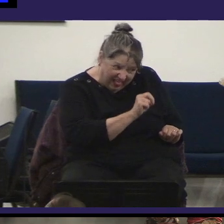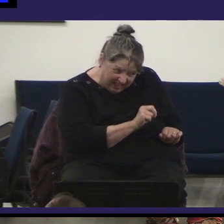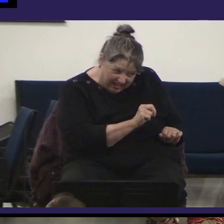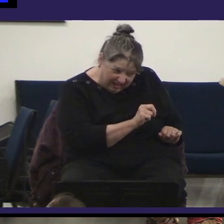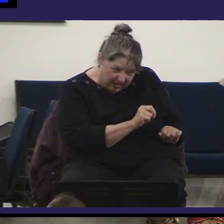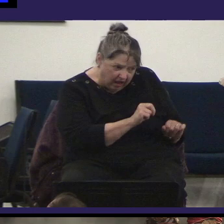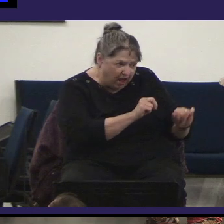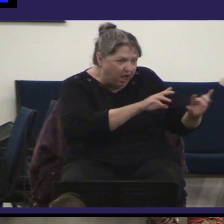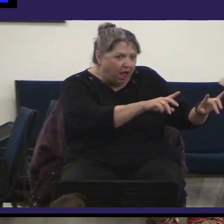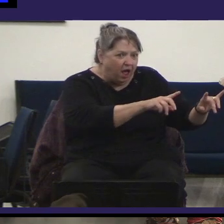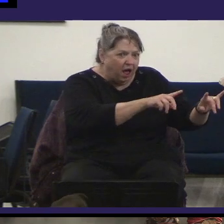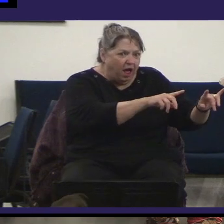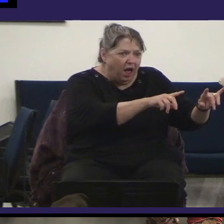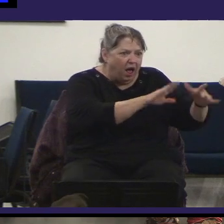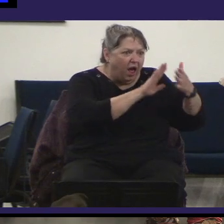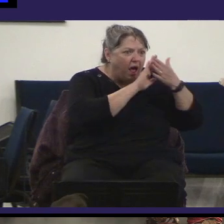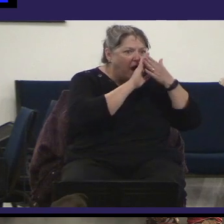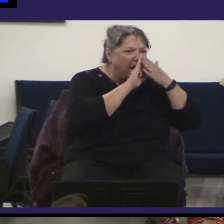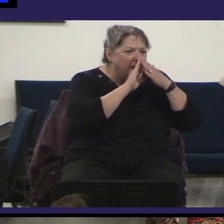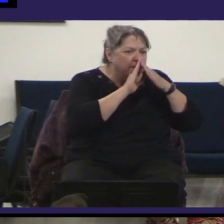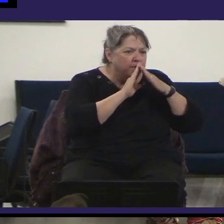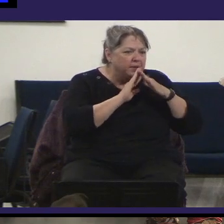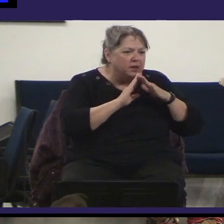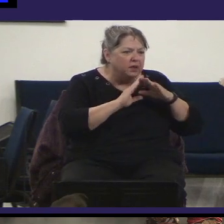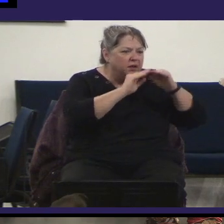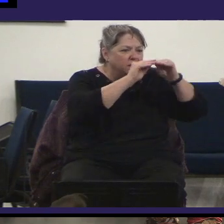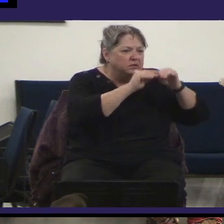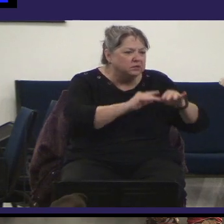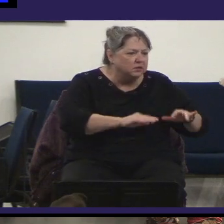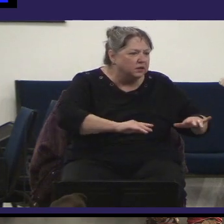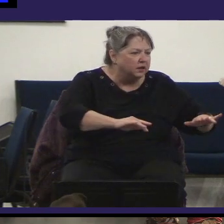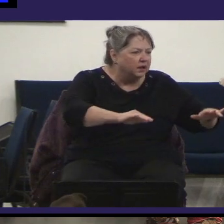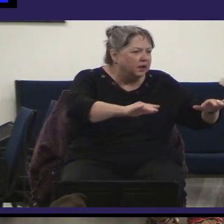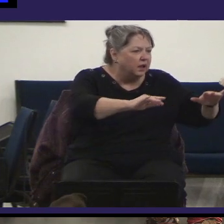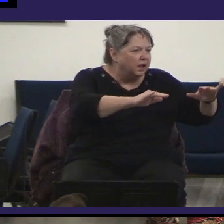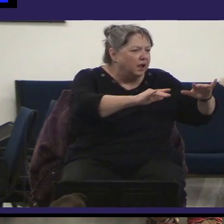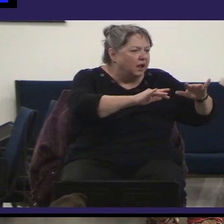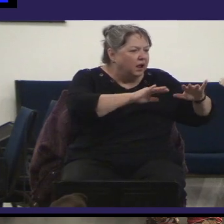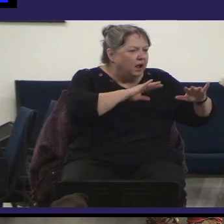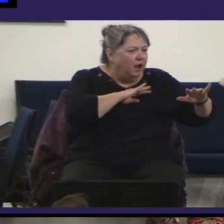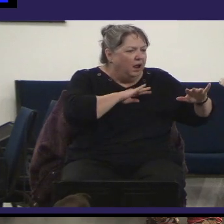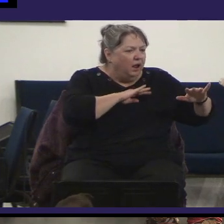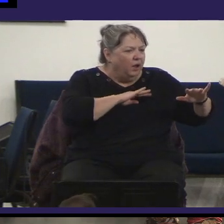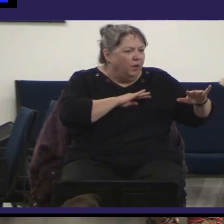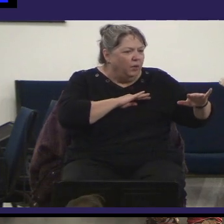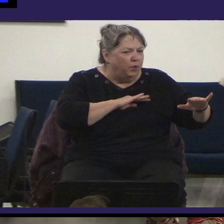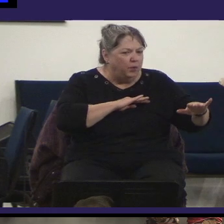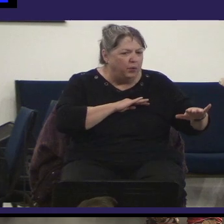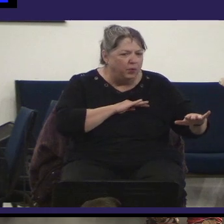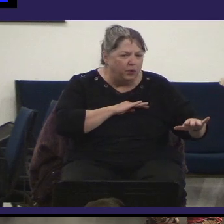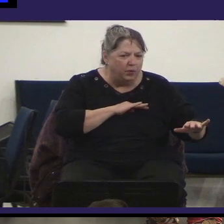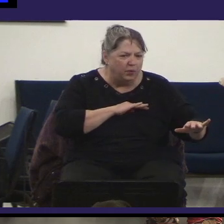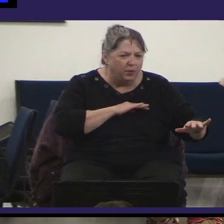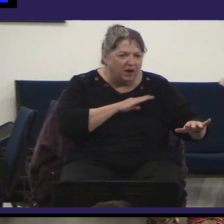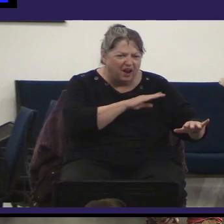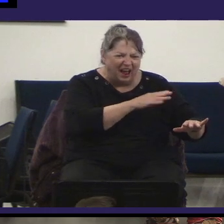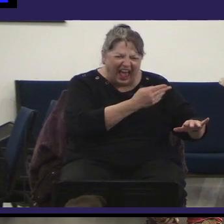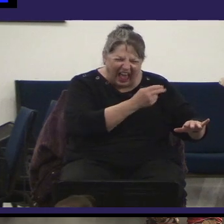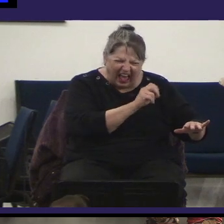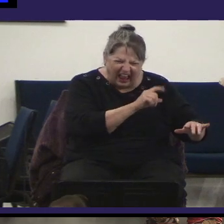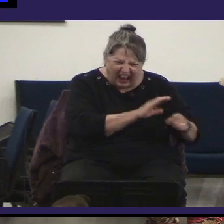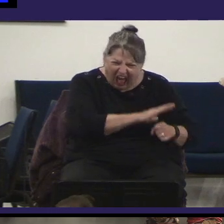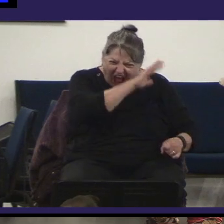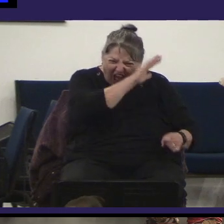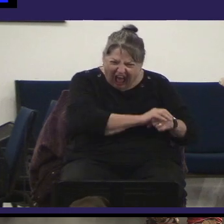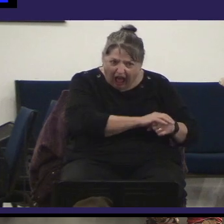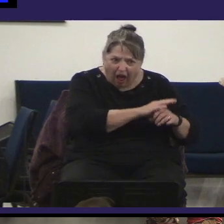Peace just fell on that entire room. Completely, her complete composure, her